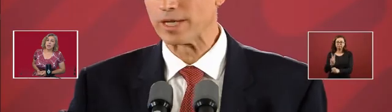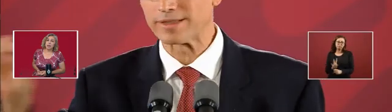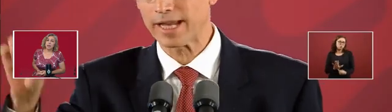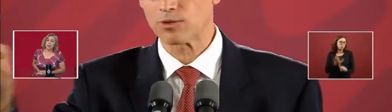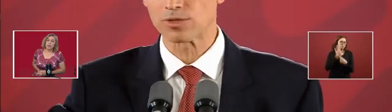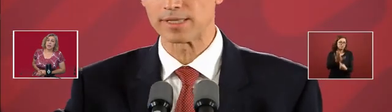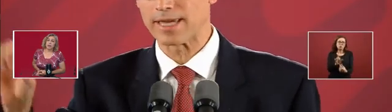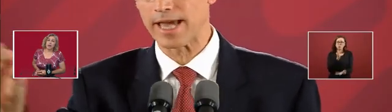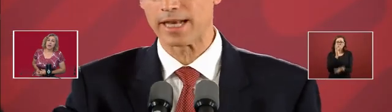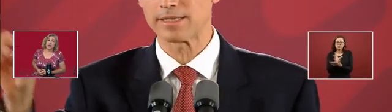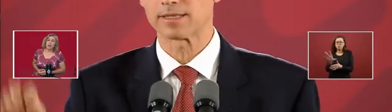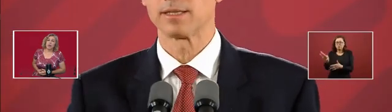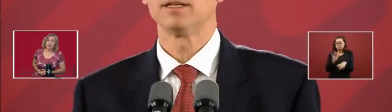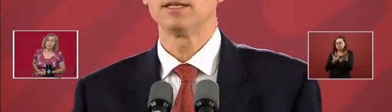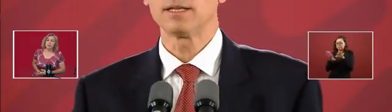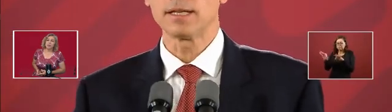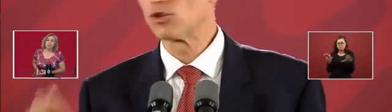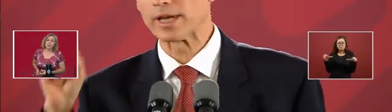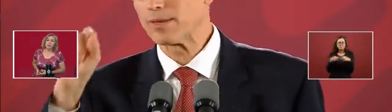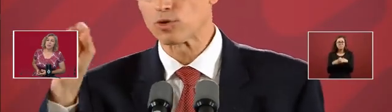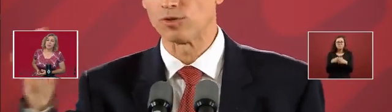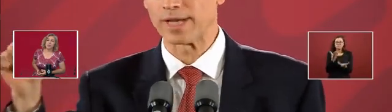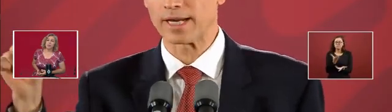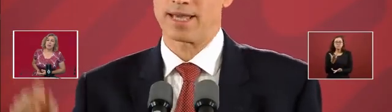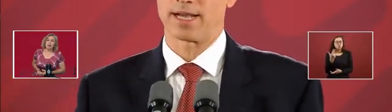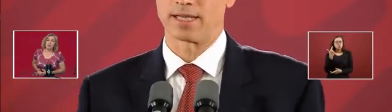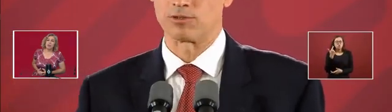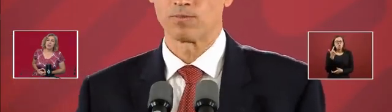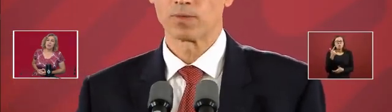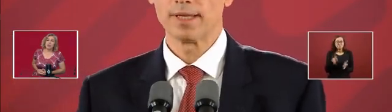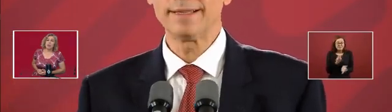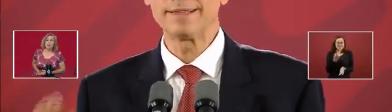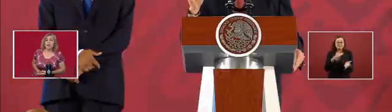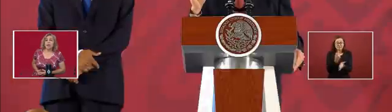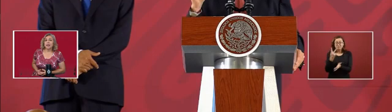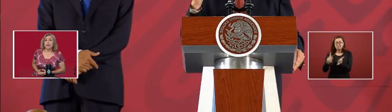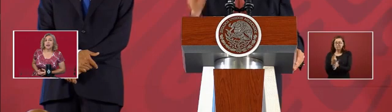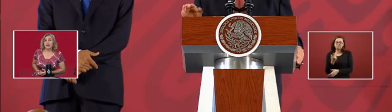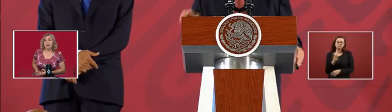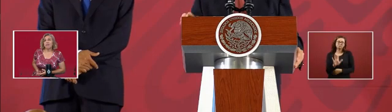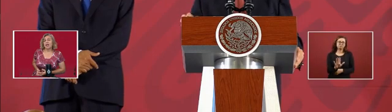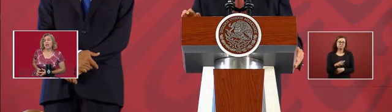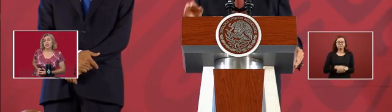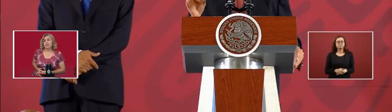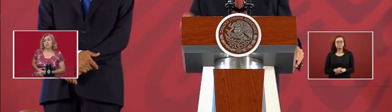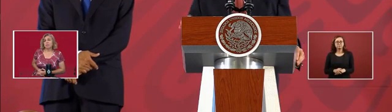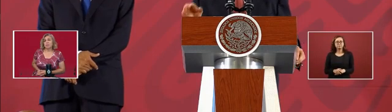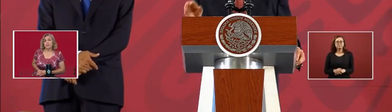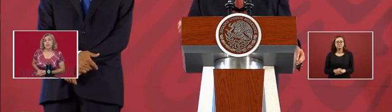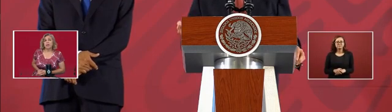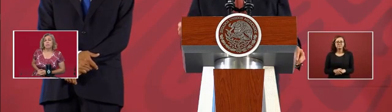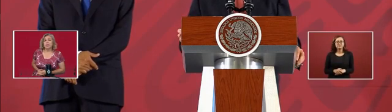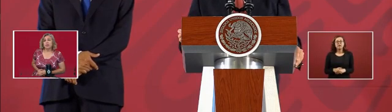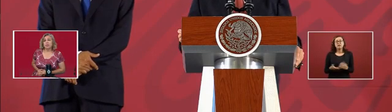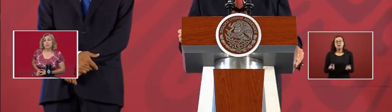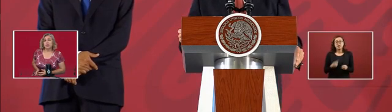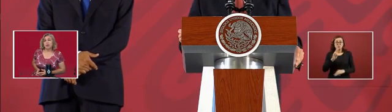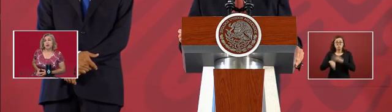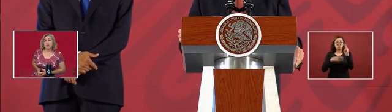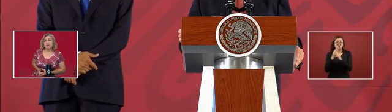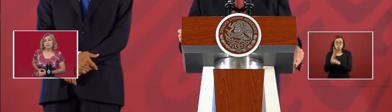influenza. No, we cannot eliminate it from the whole world. It occurs every year in all countries of the world.